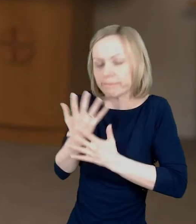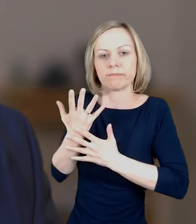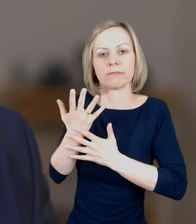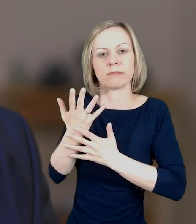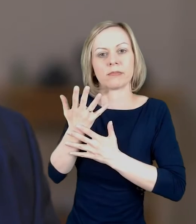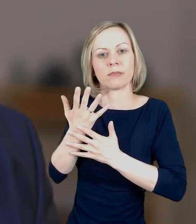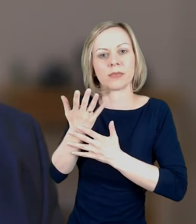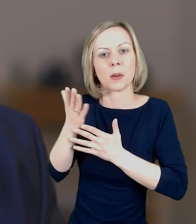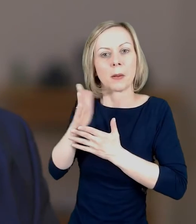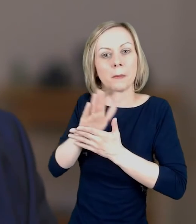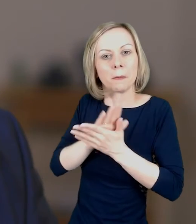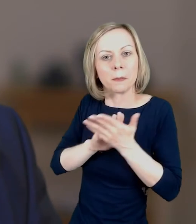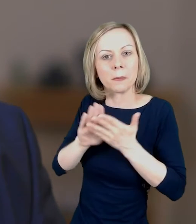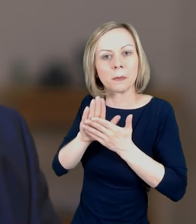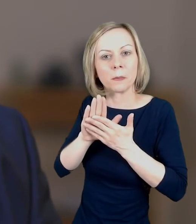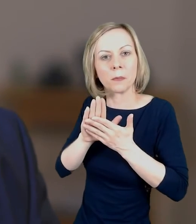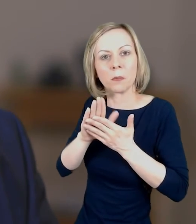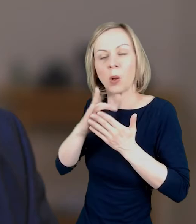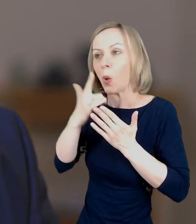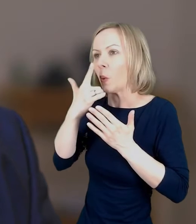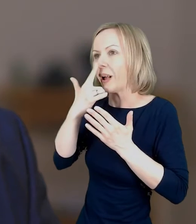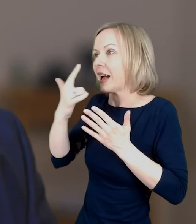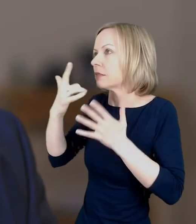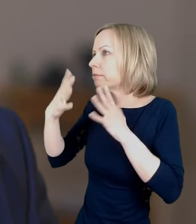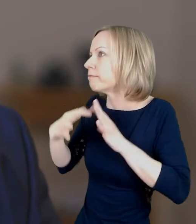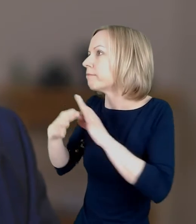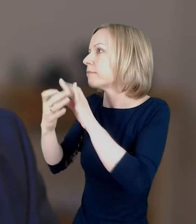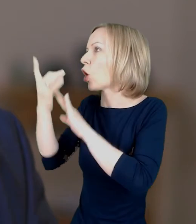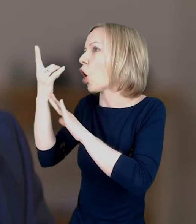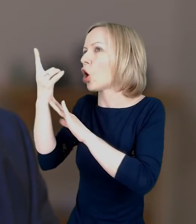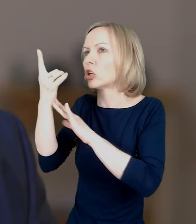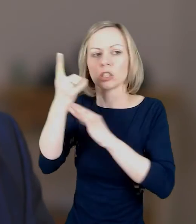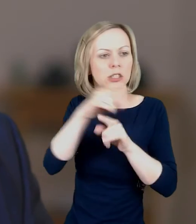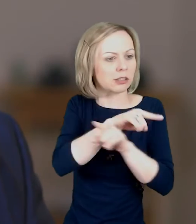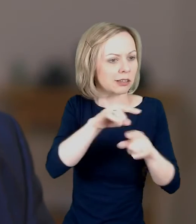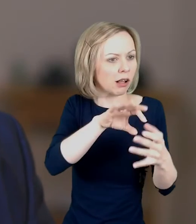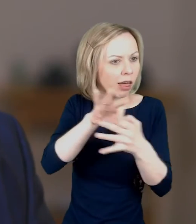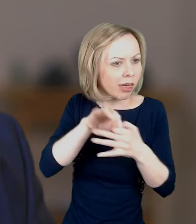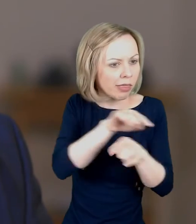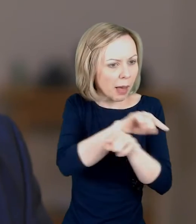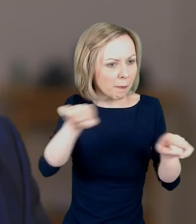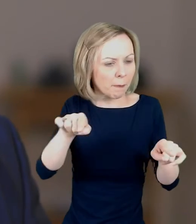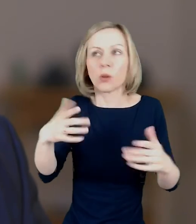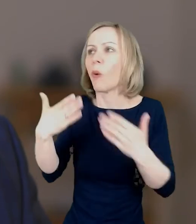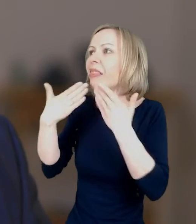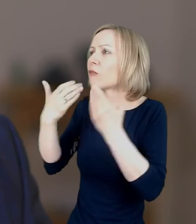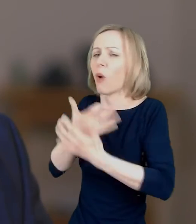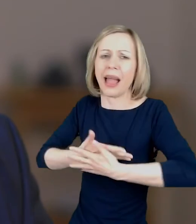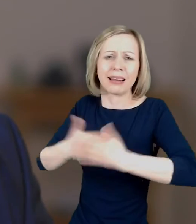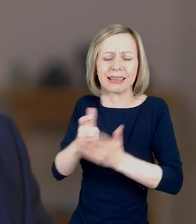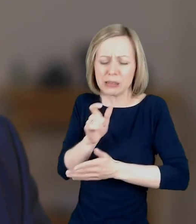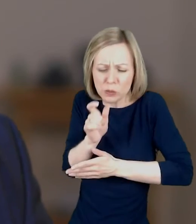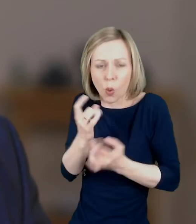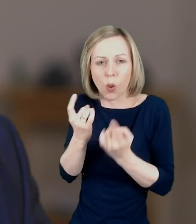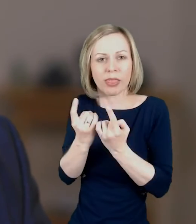out, to God with people to say, I'm thankful for even the smallest of things, and